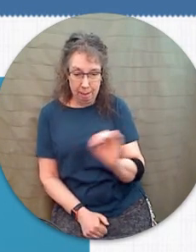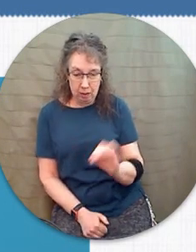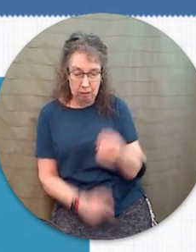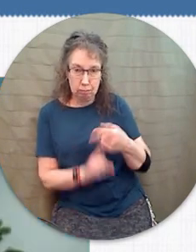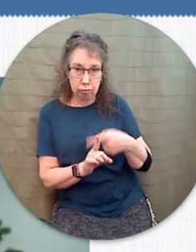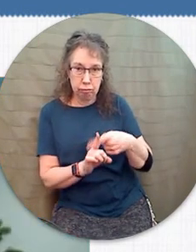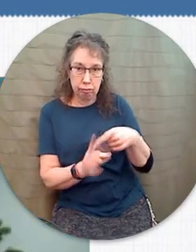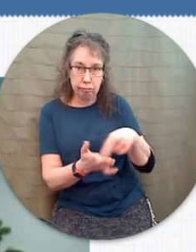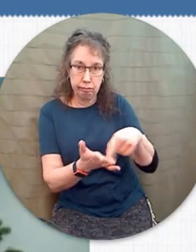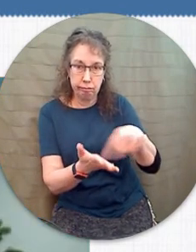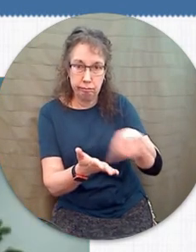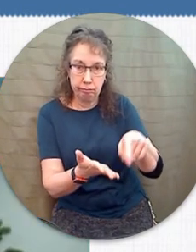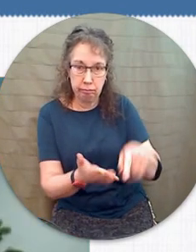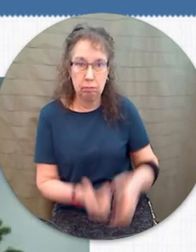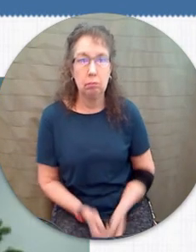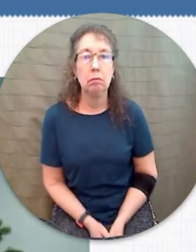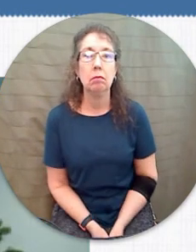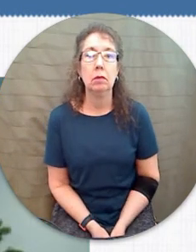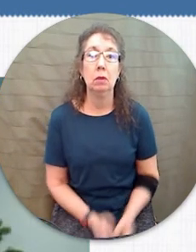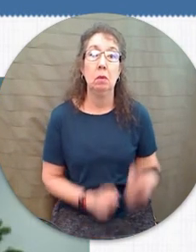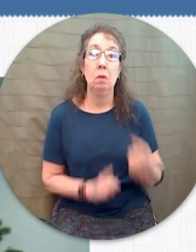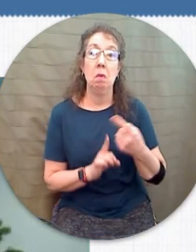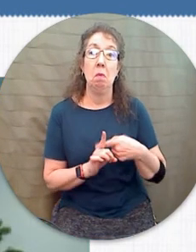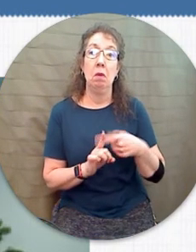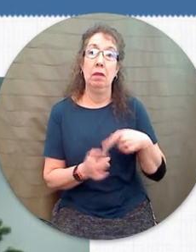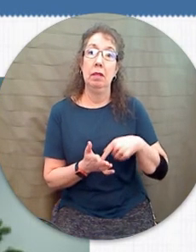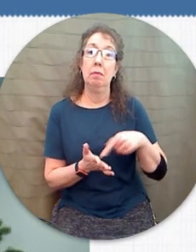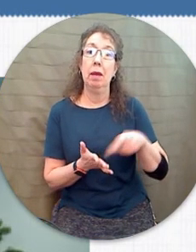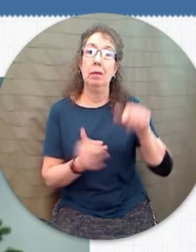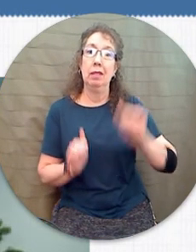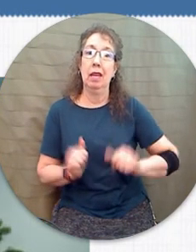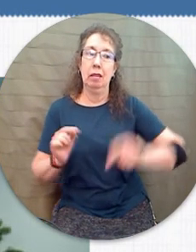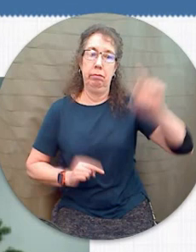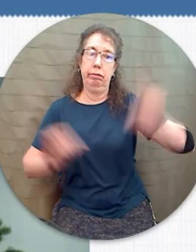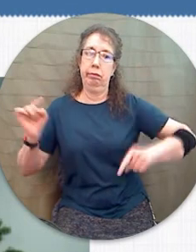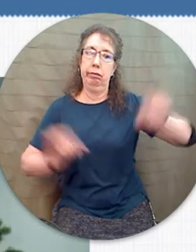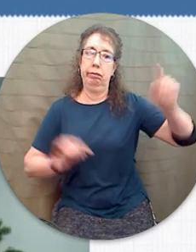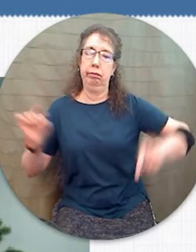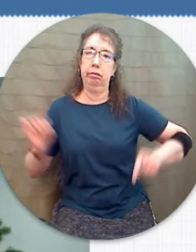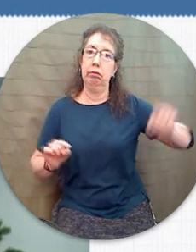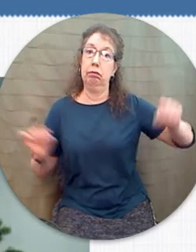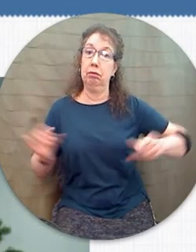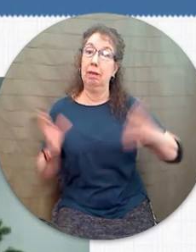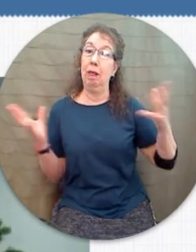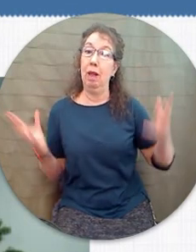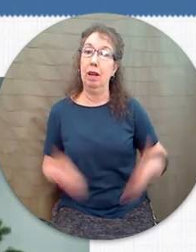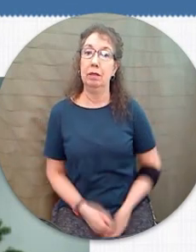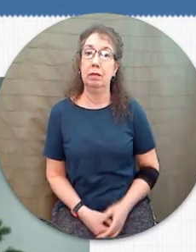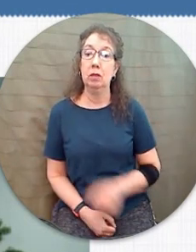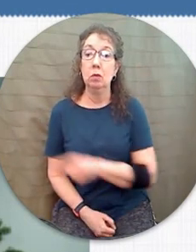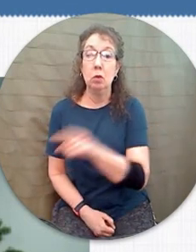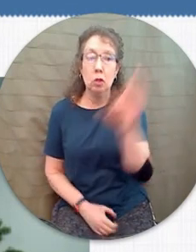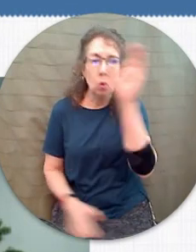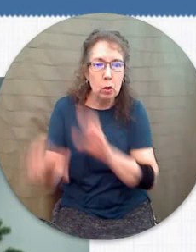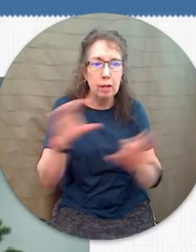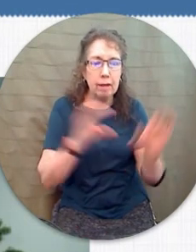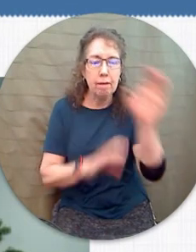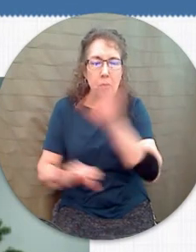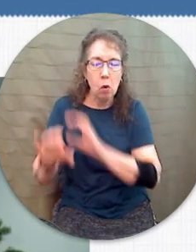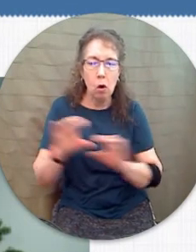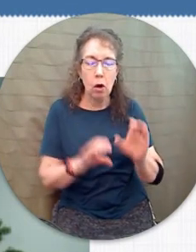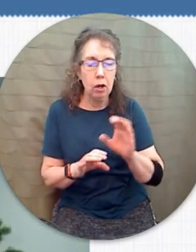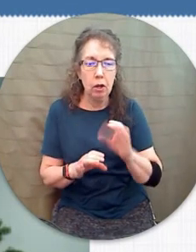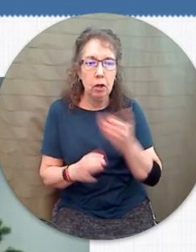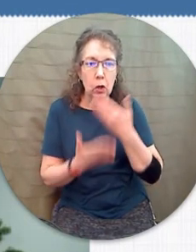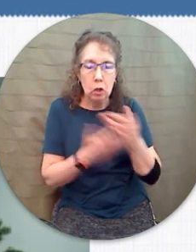payment. So monthly payments can oscillate quite a bit. So when you are shopping around for mortgages and talking to banks,